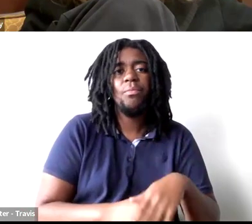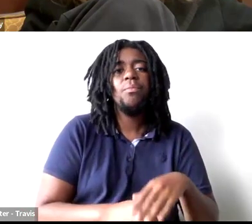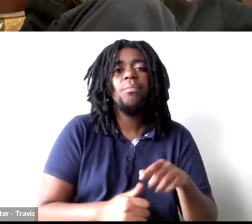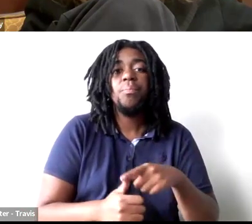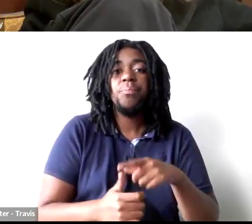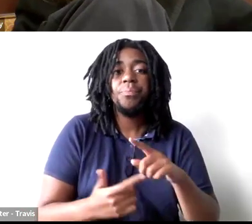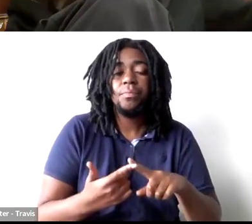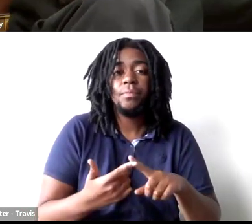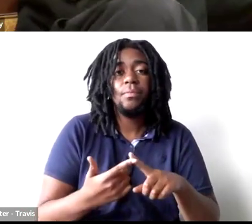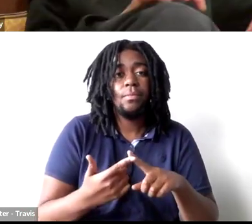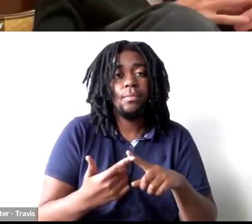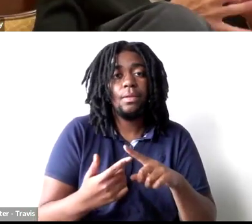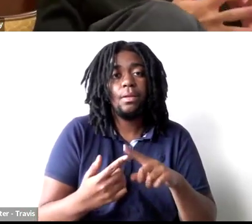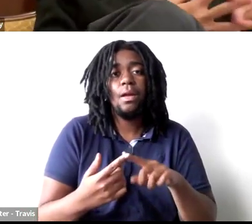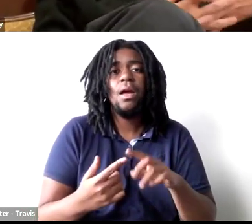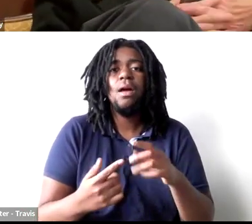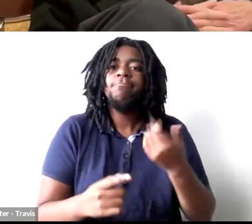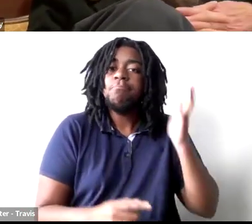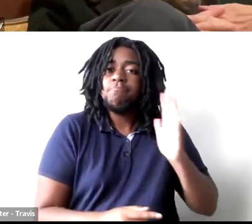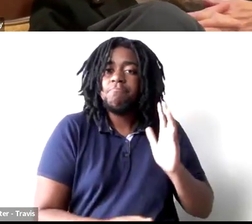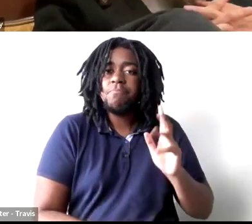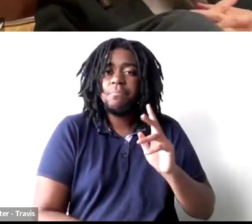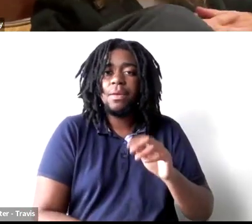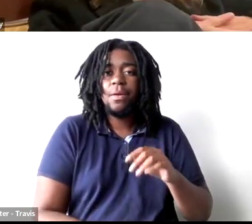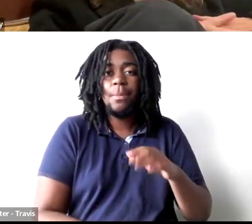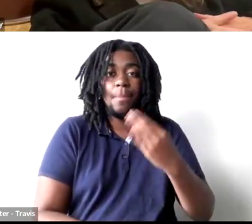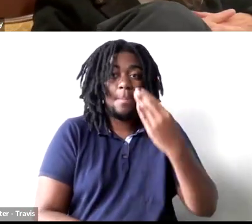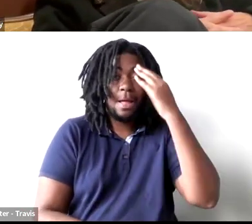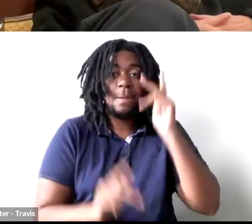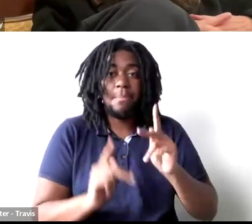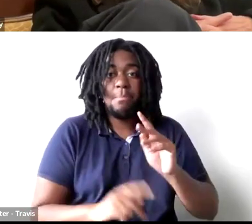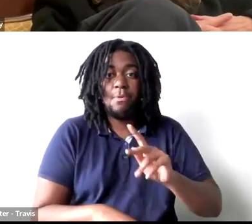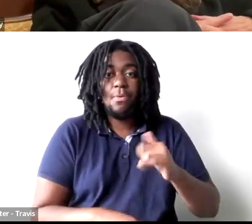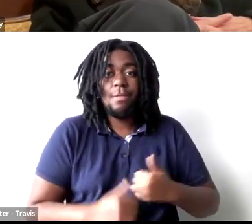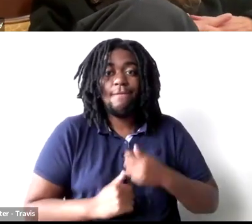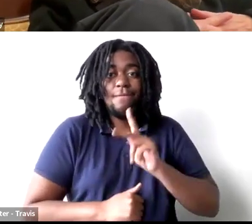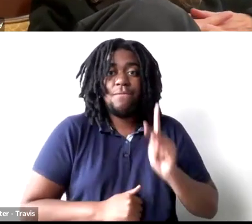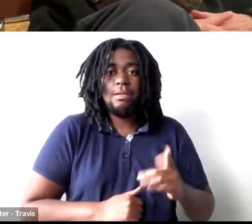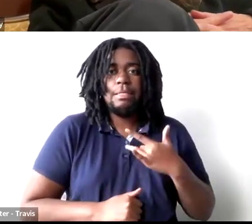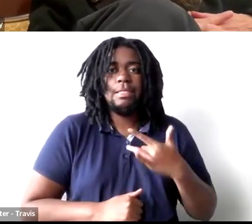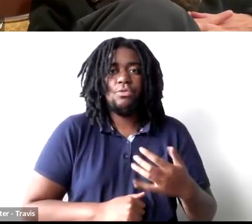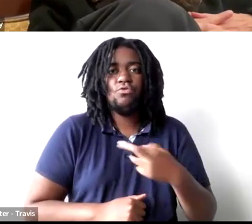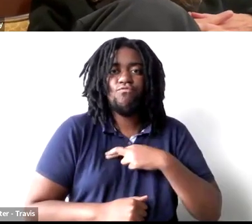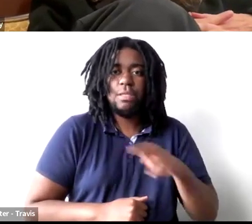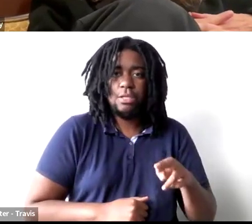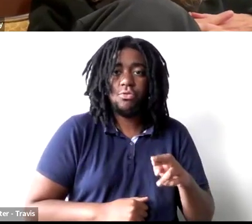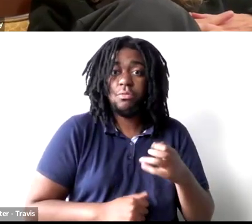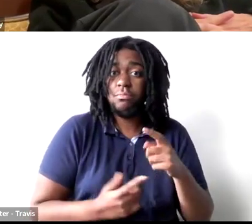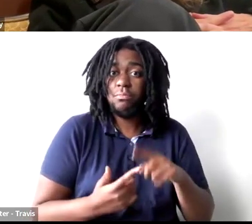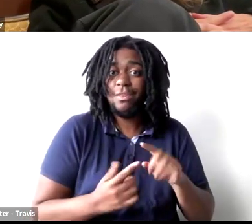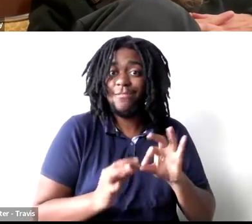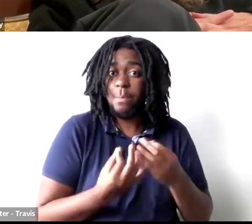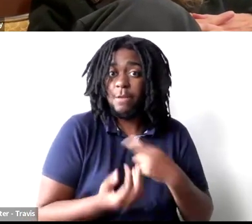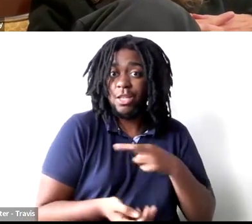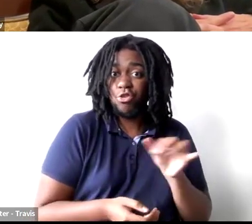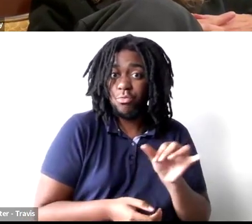did Moses have any religious affiliation? And thanks for this presentation. I think I know I have begun to look,